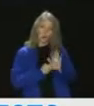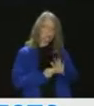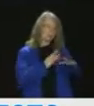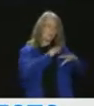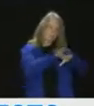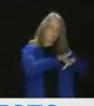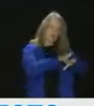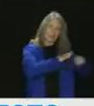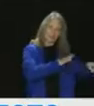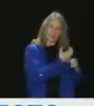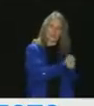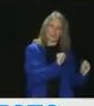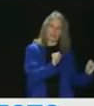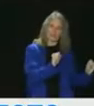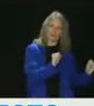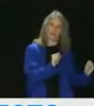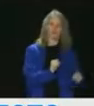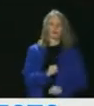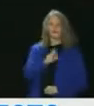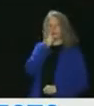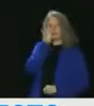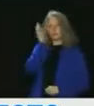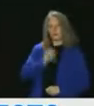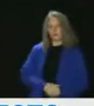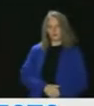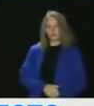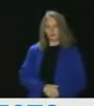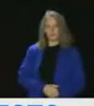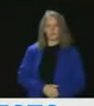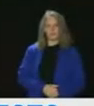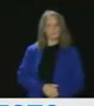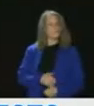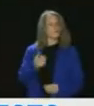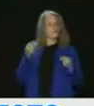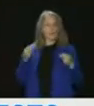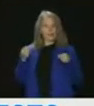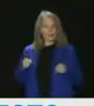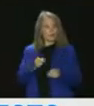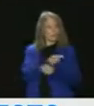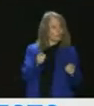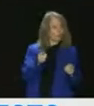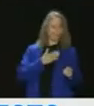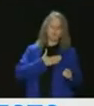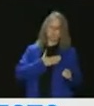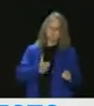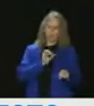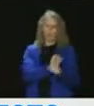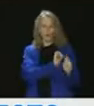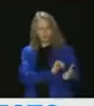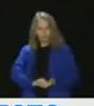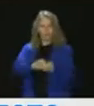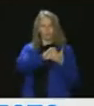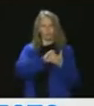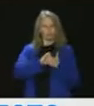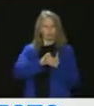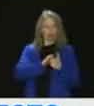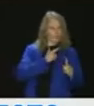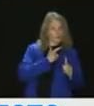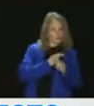parce qu'on a travaillé ensemble. It's because we worked together and that we got vaccinated that